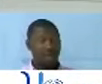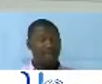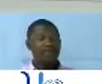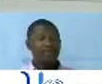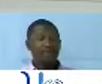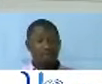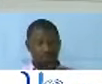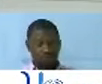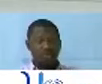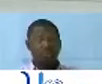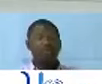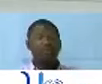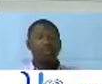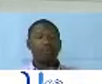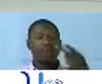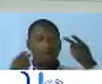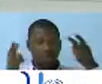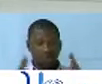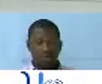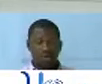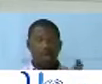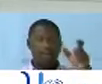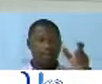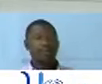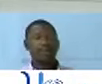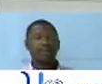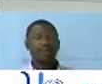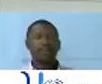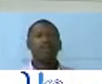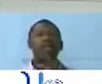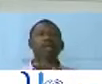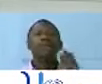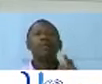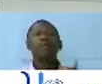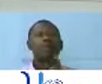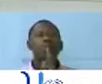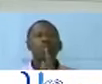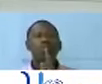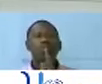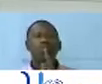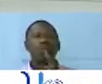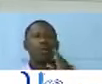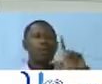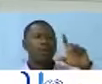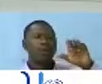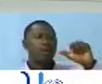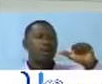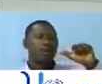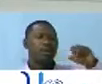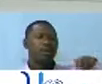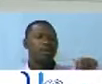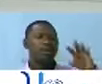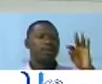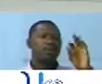lawyer. In the person of lawyer Antuman Gay. And the bar,